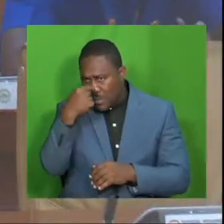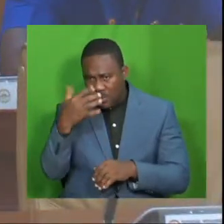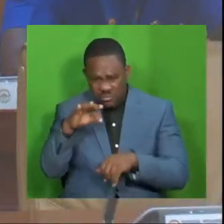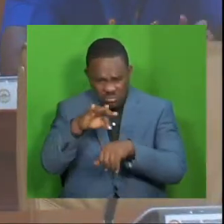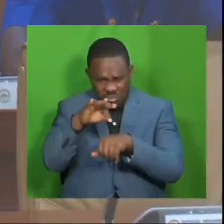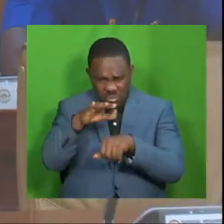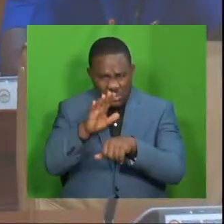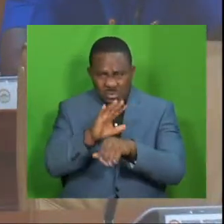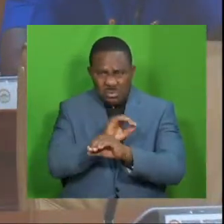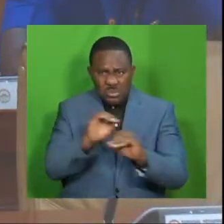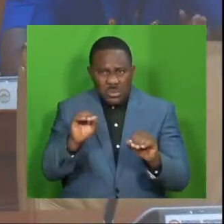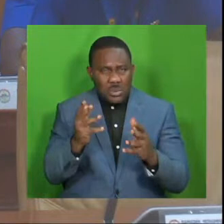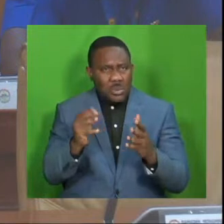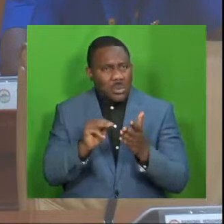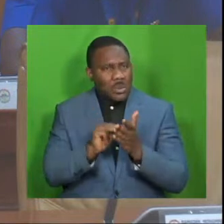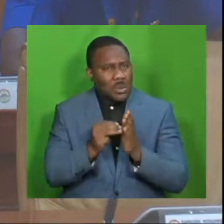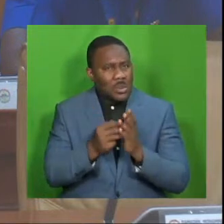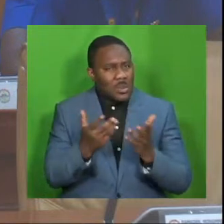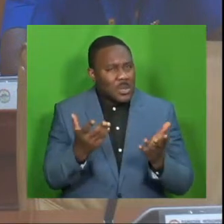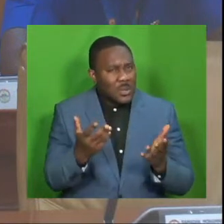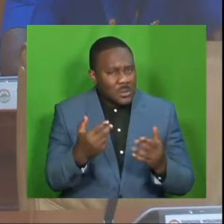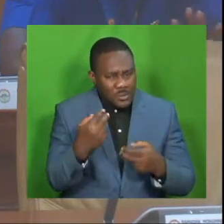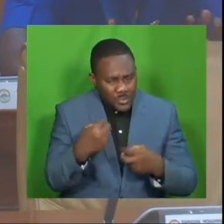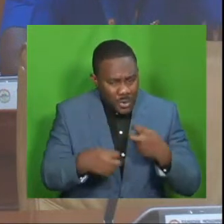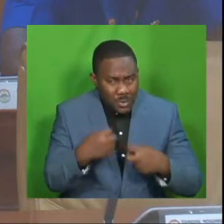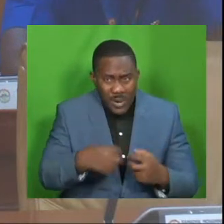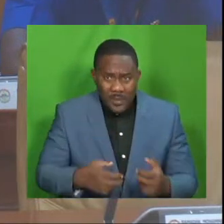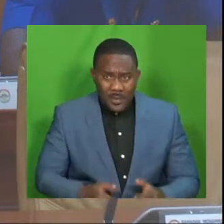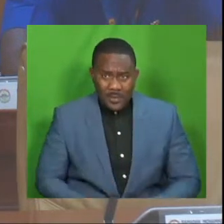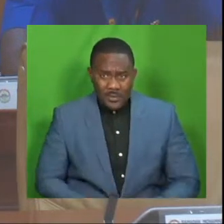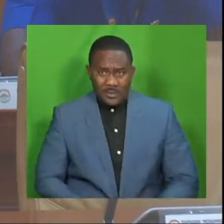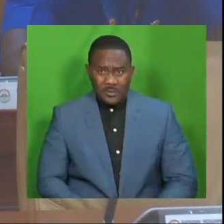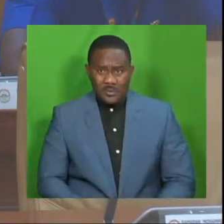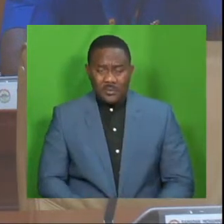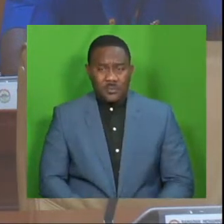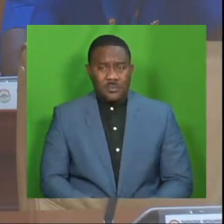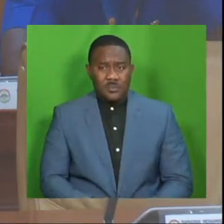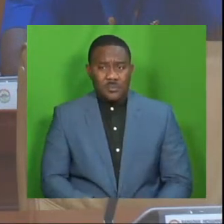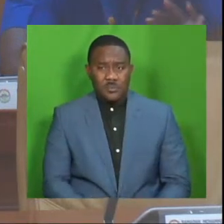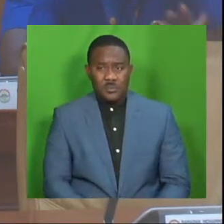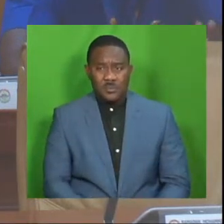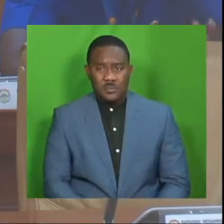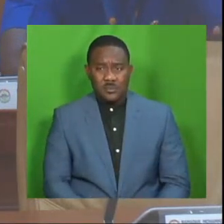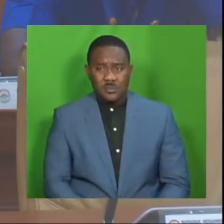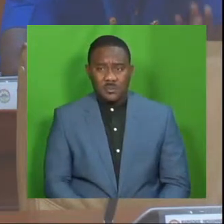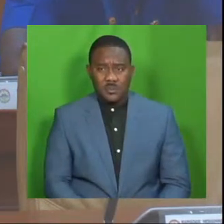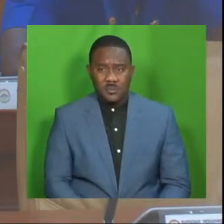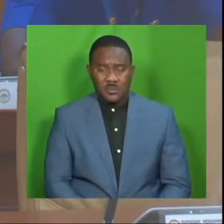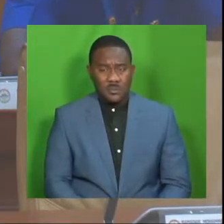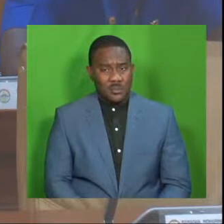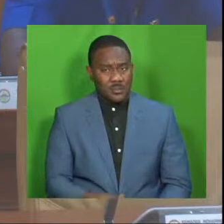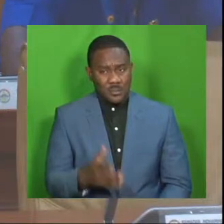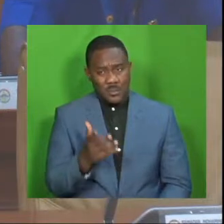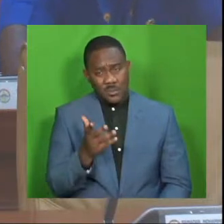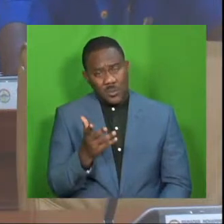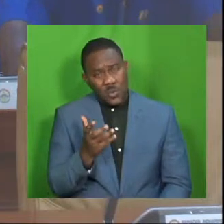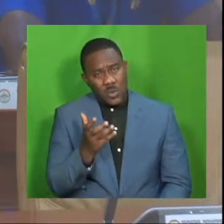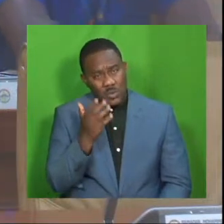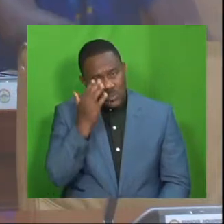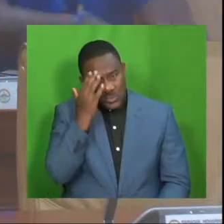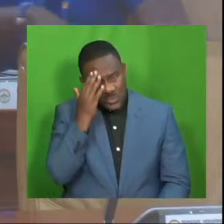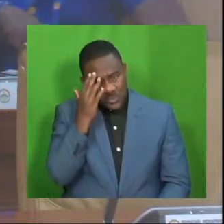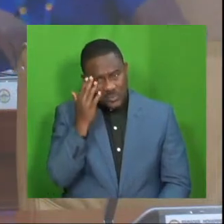It means that it's a problem that we are facing as a country. I want to know if you have